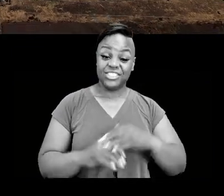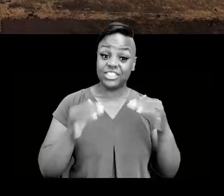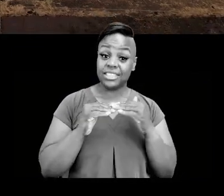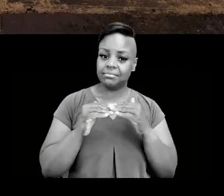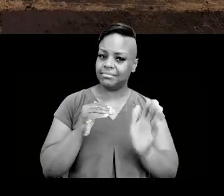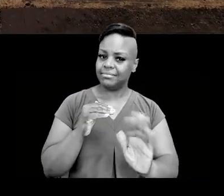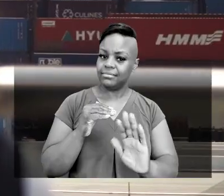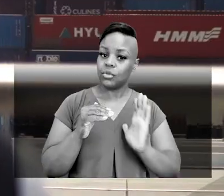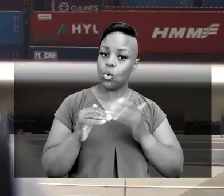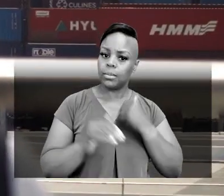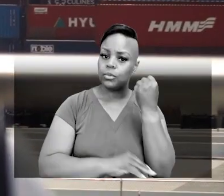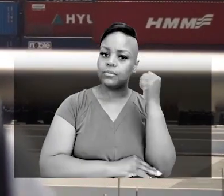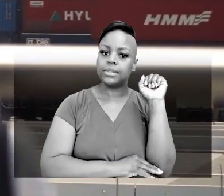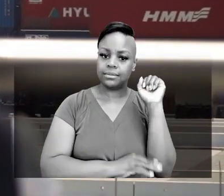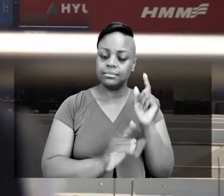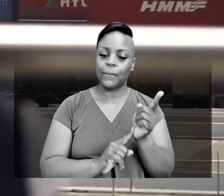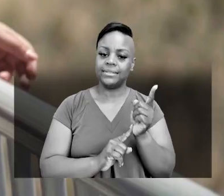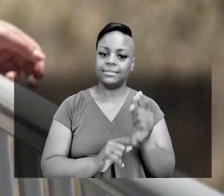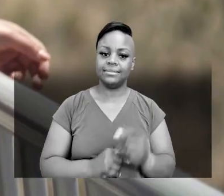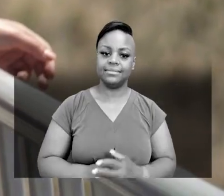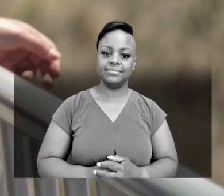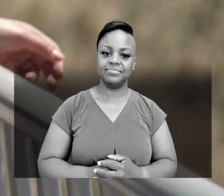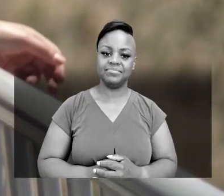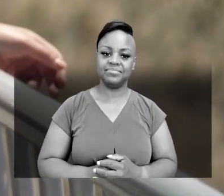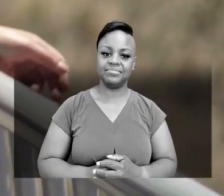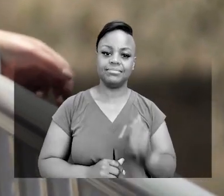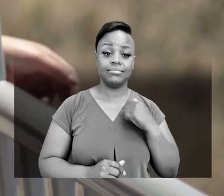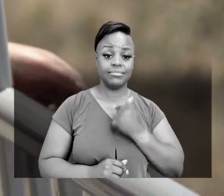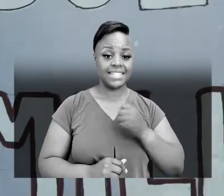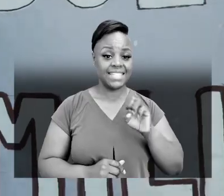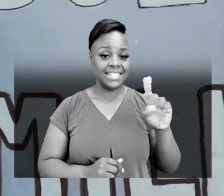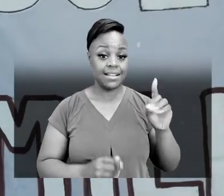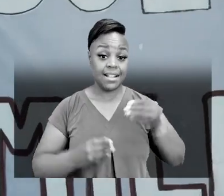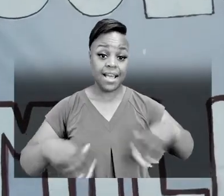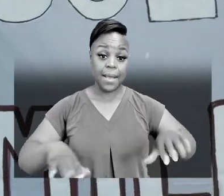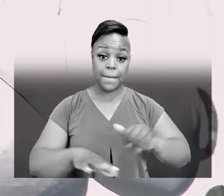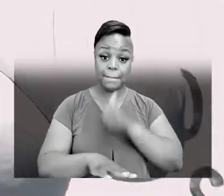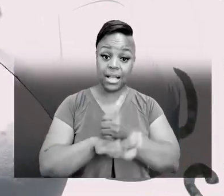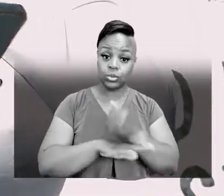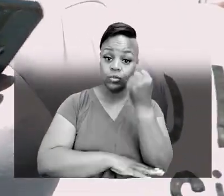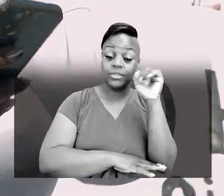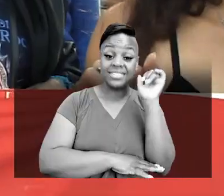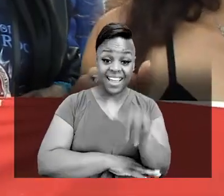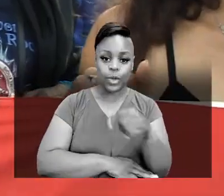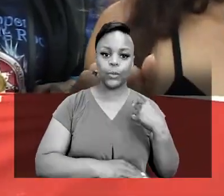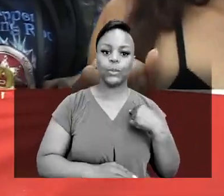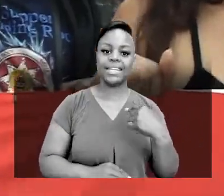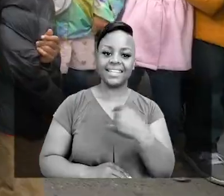is inevitable. Justice is not. This is our moment. We are the seeds of a